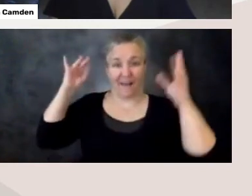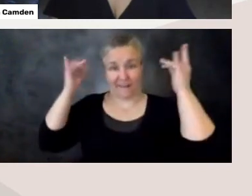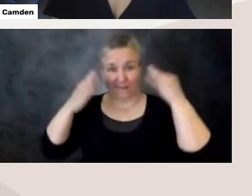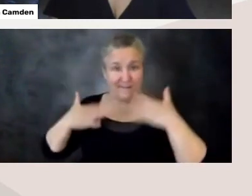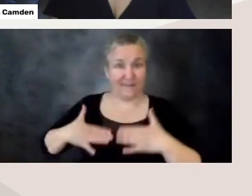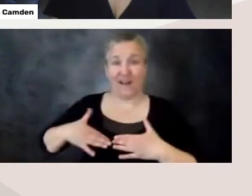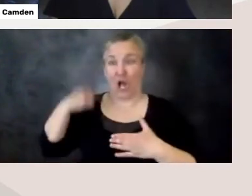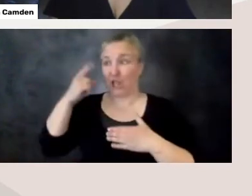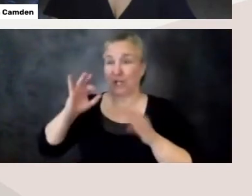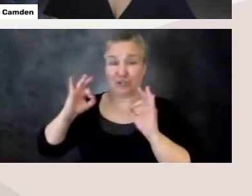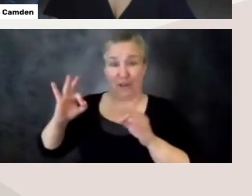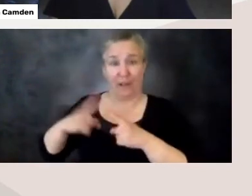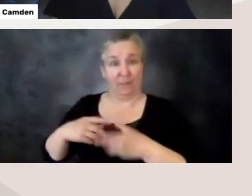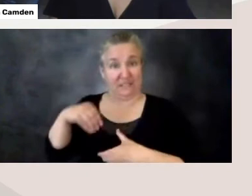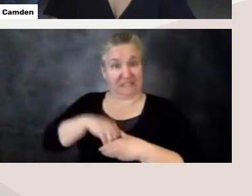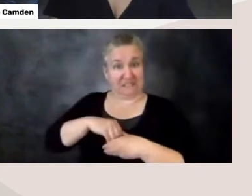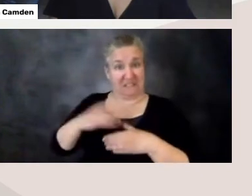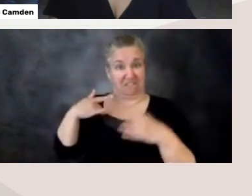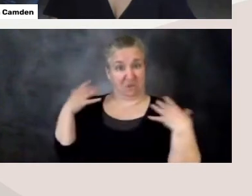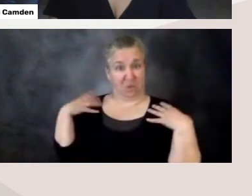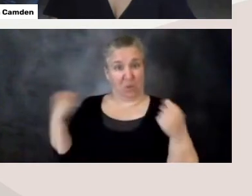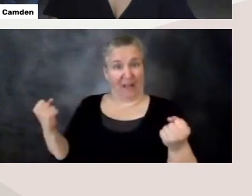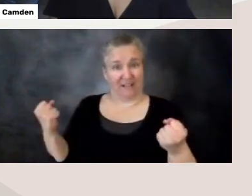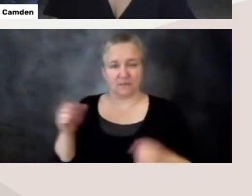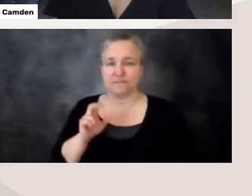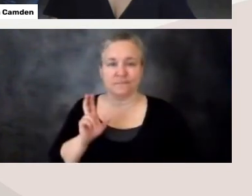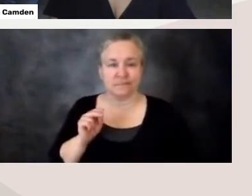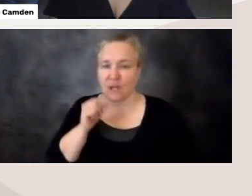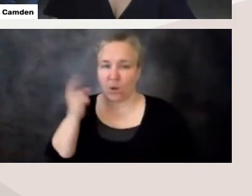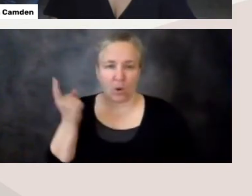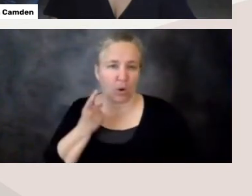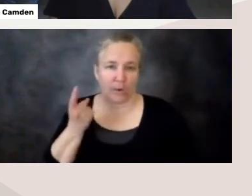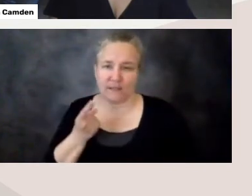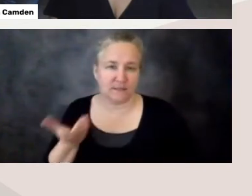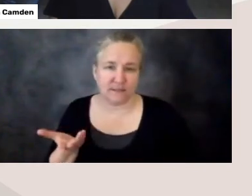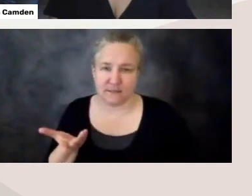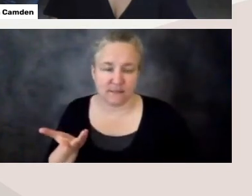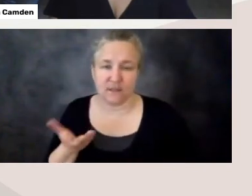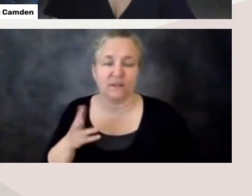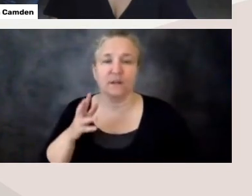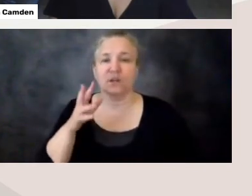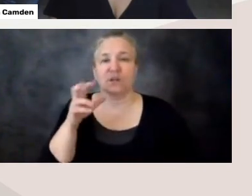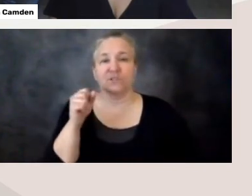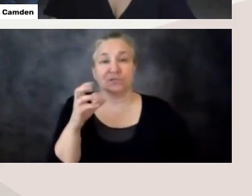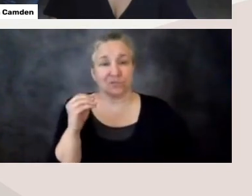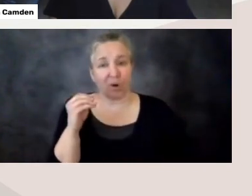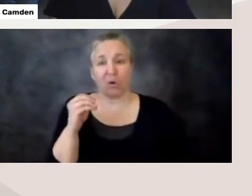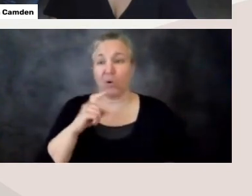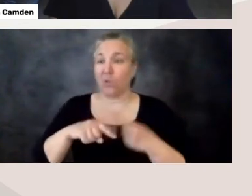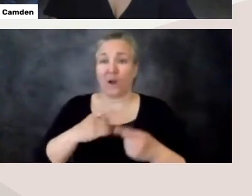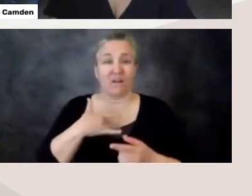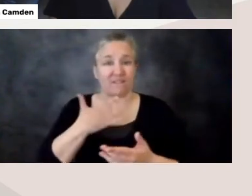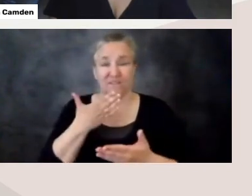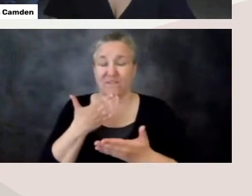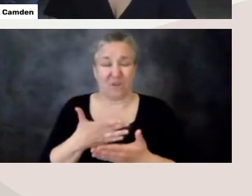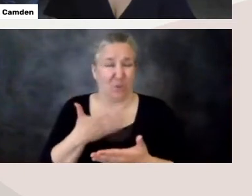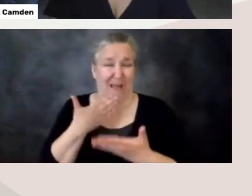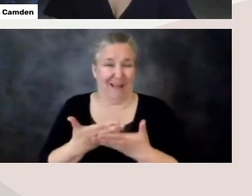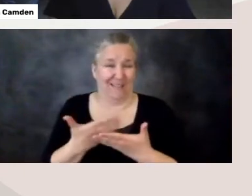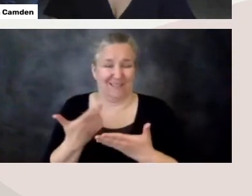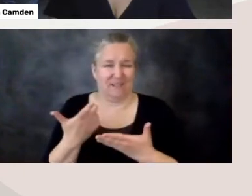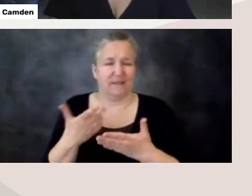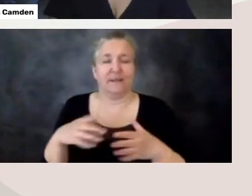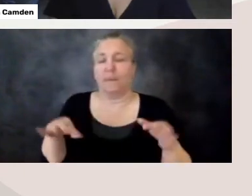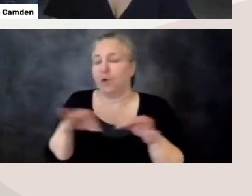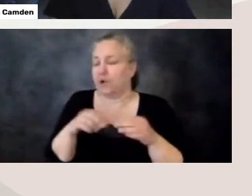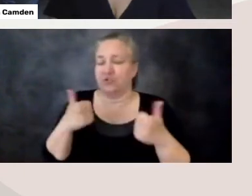mean I'm always feeling well on the inside." So it's just even when I don't feel well, I just always try to put my best